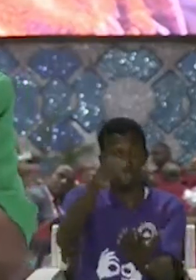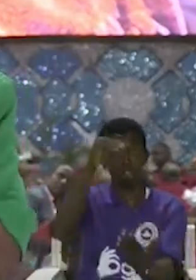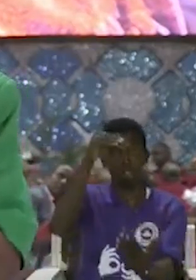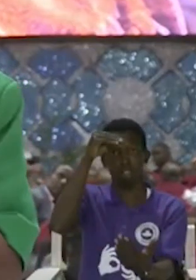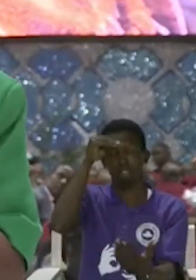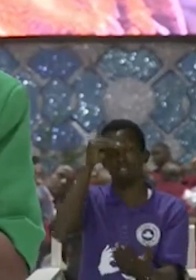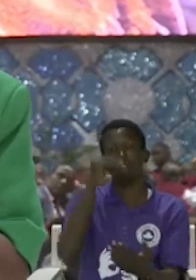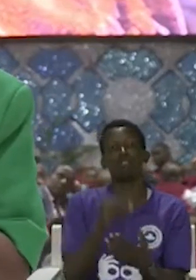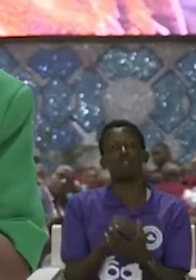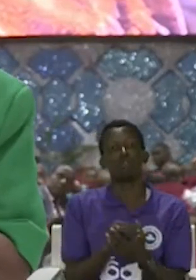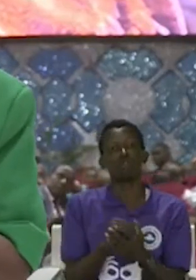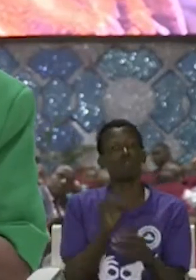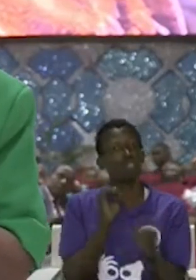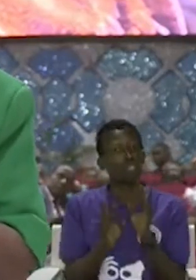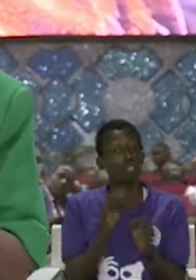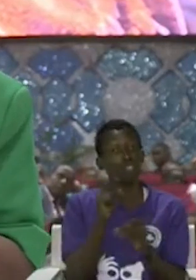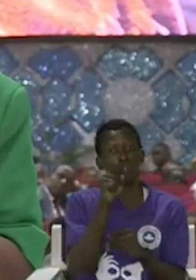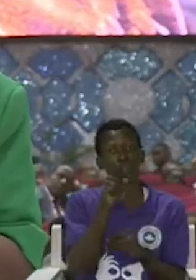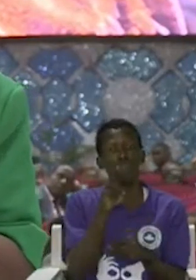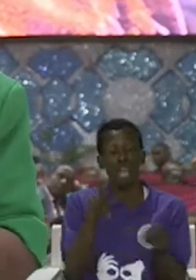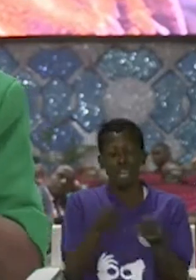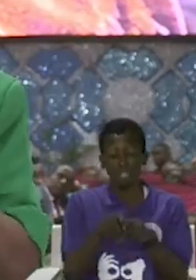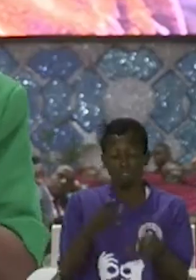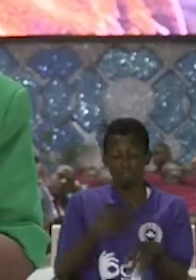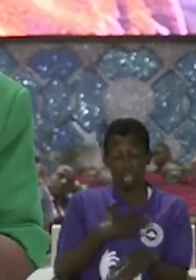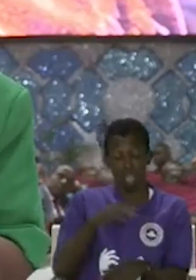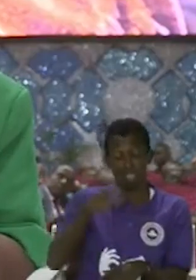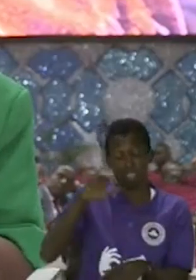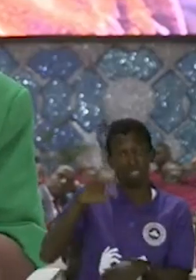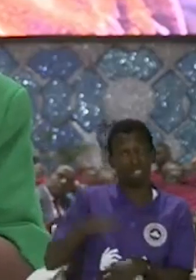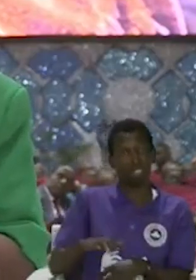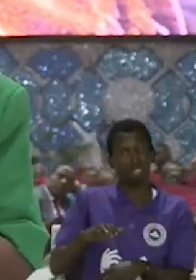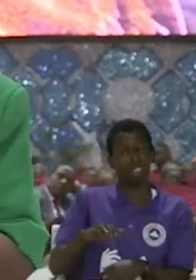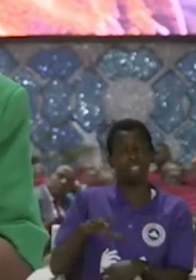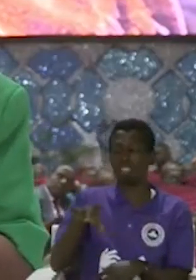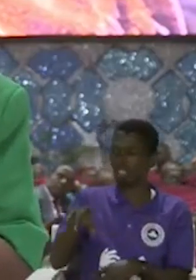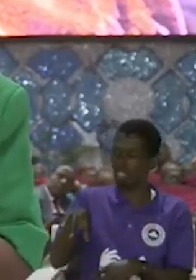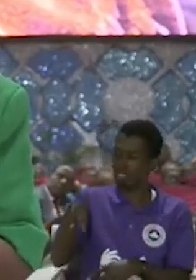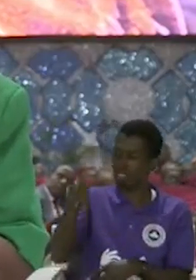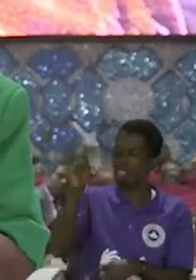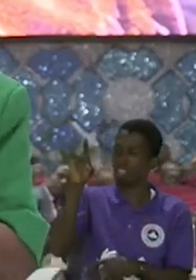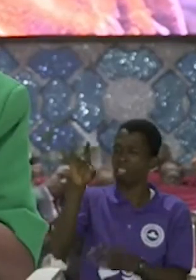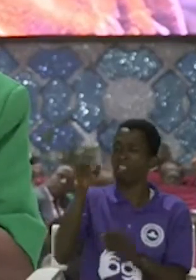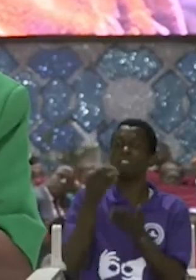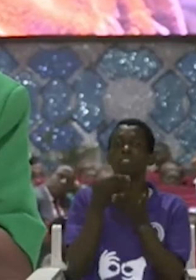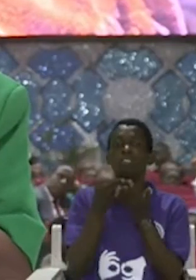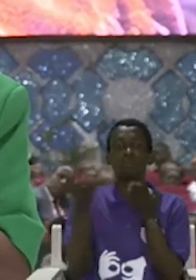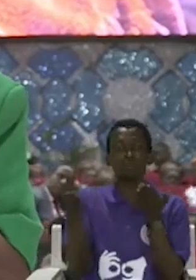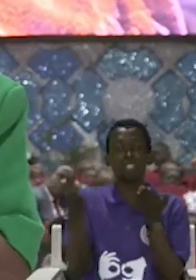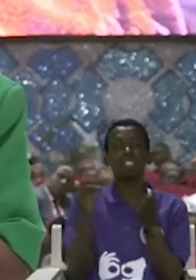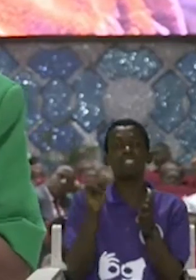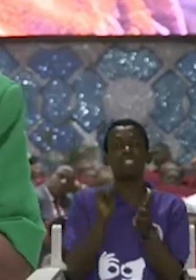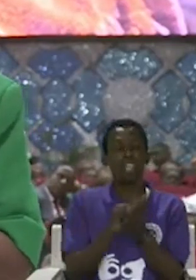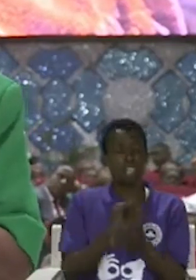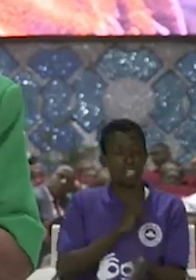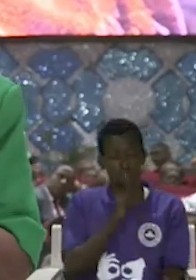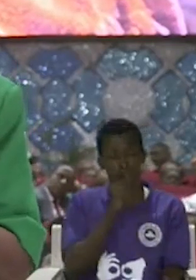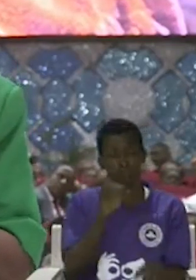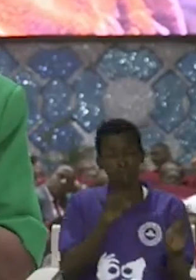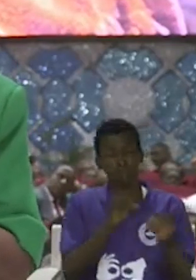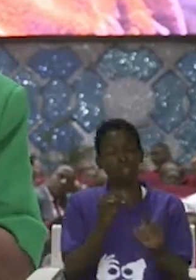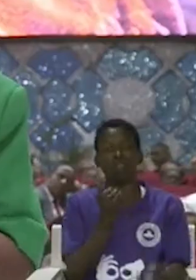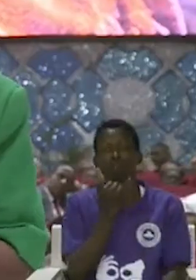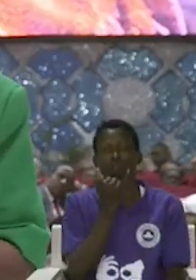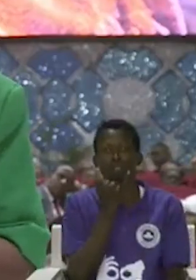So if you, as my child, discovered something that I'm doing wrong or